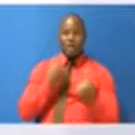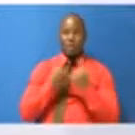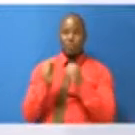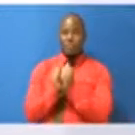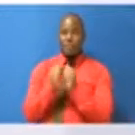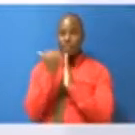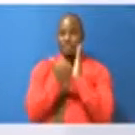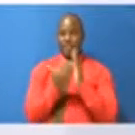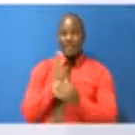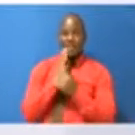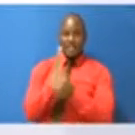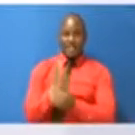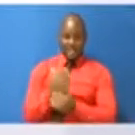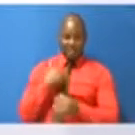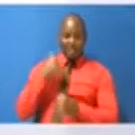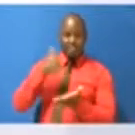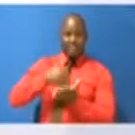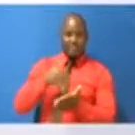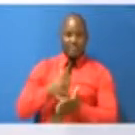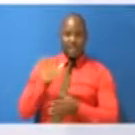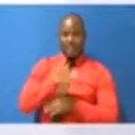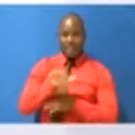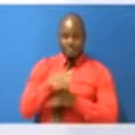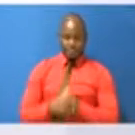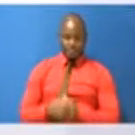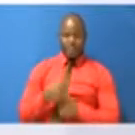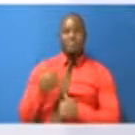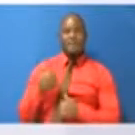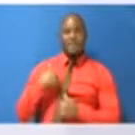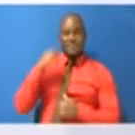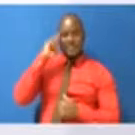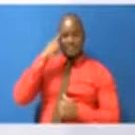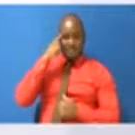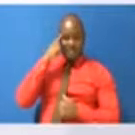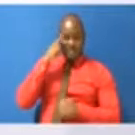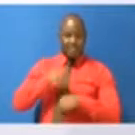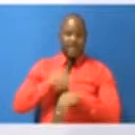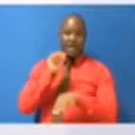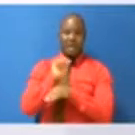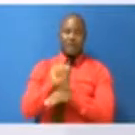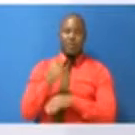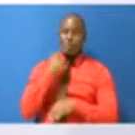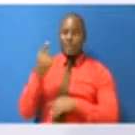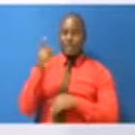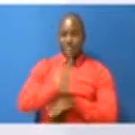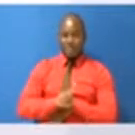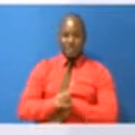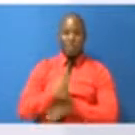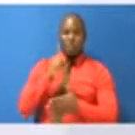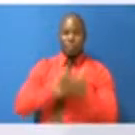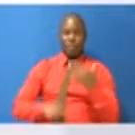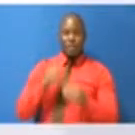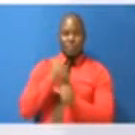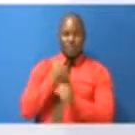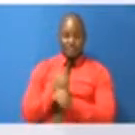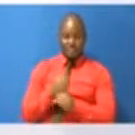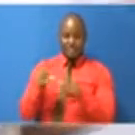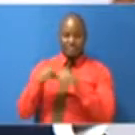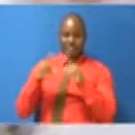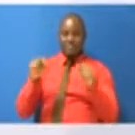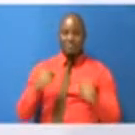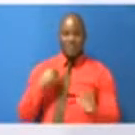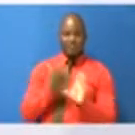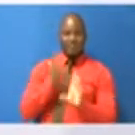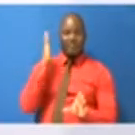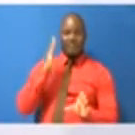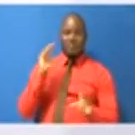many programs of leadership there and i've been a participant in that i think when the when she asked hundred days maybe what you wanted to hear from me politically just to say i will not